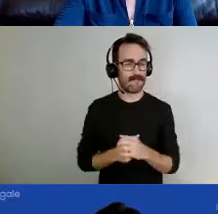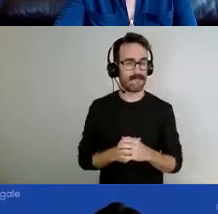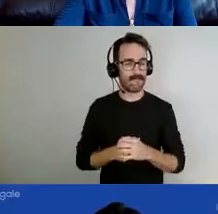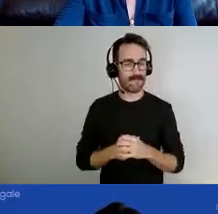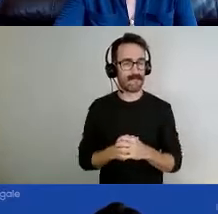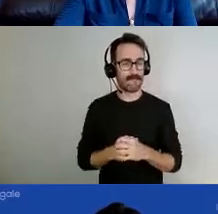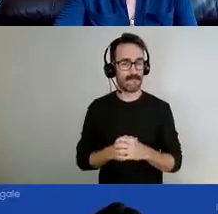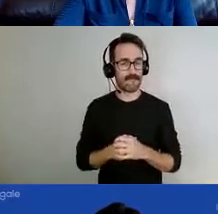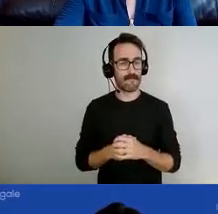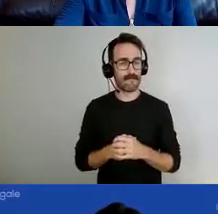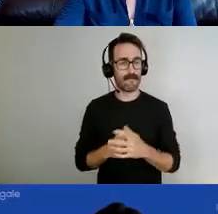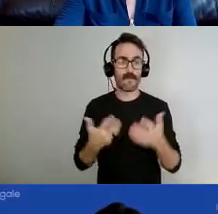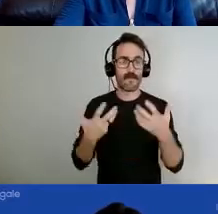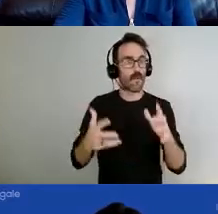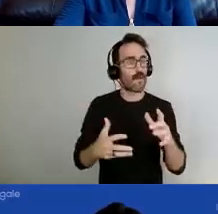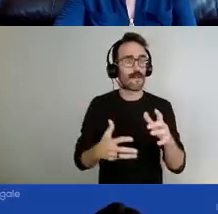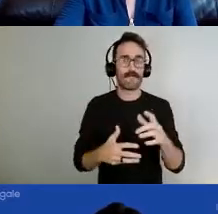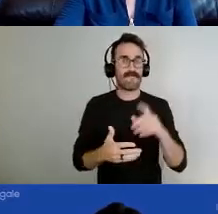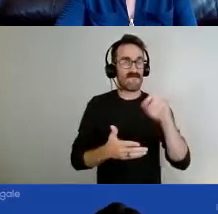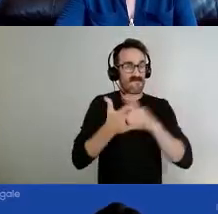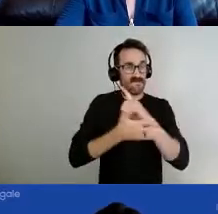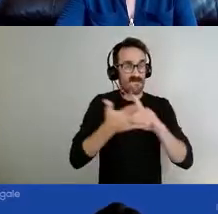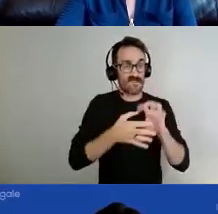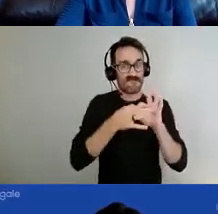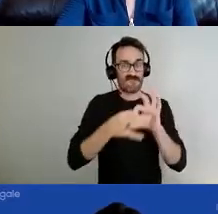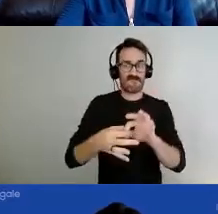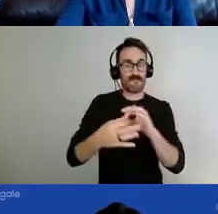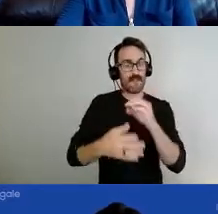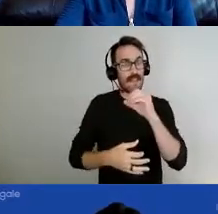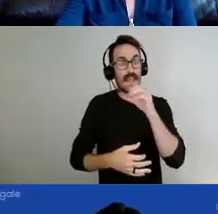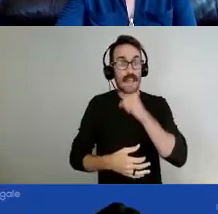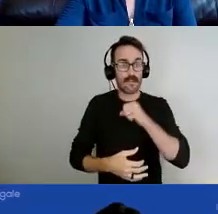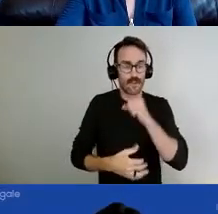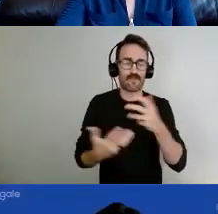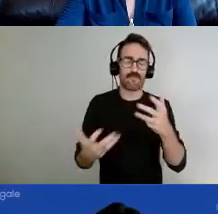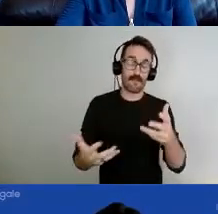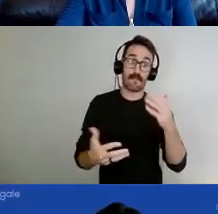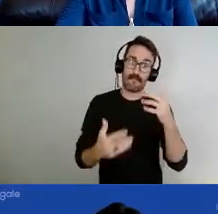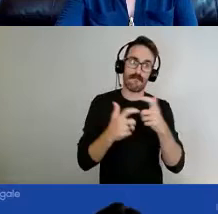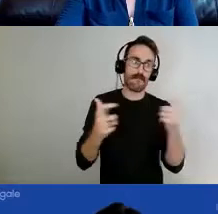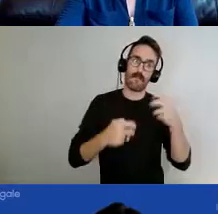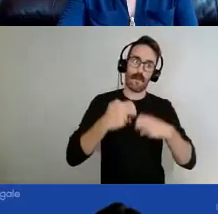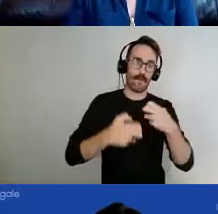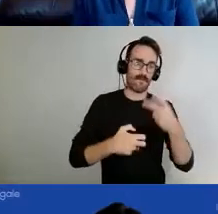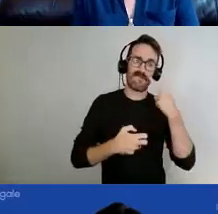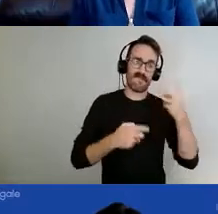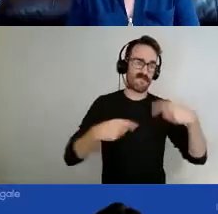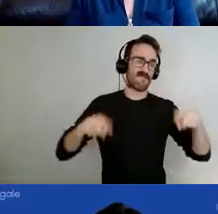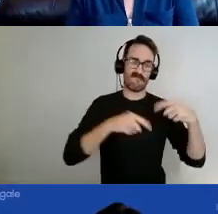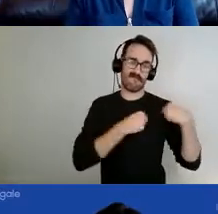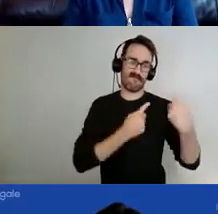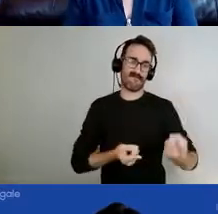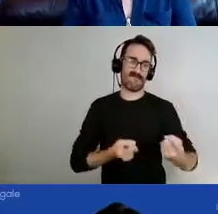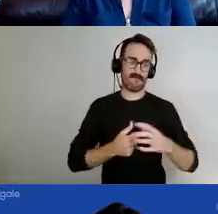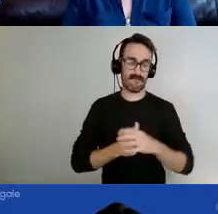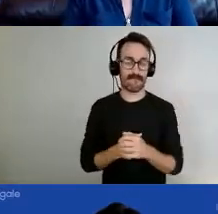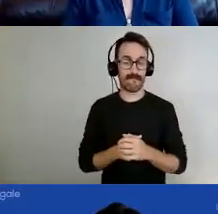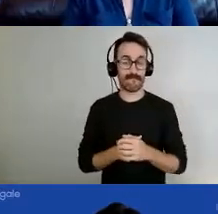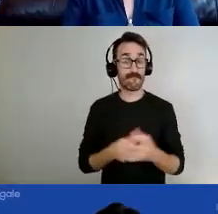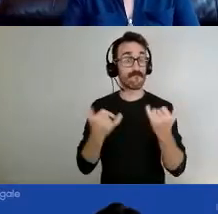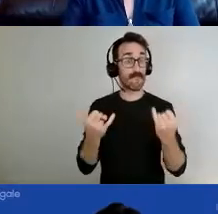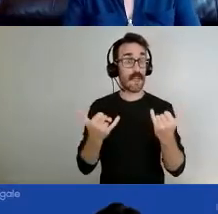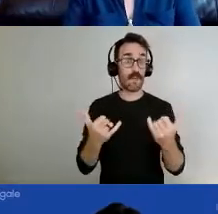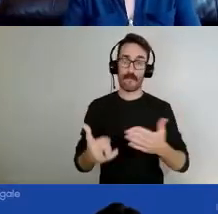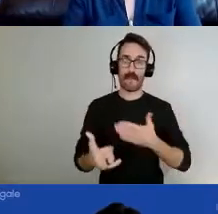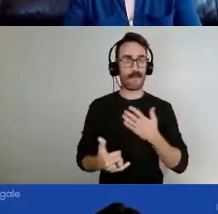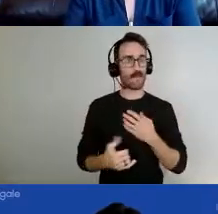combat ageism, which is a big problem, as many of you are aware of. So I'm pleased to be joined today